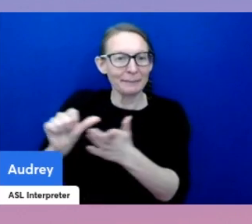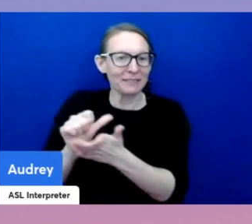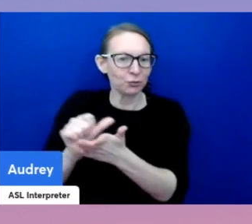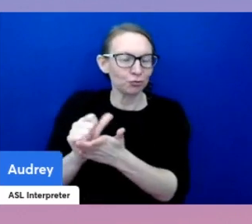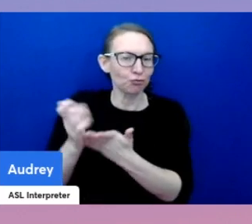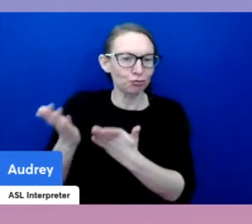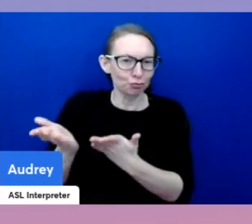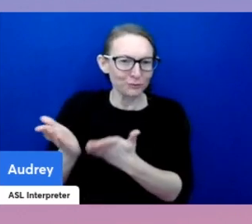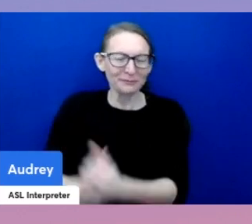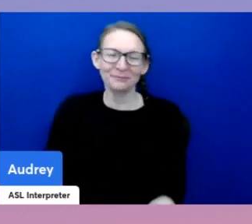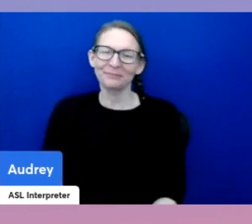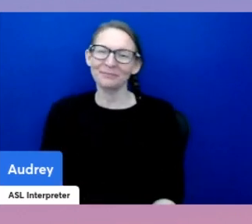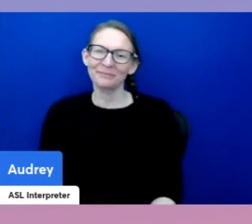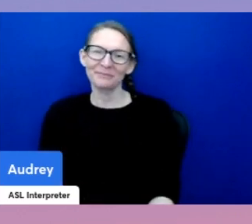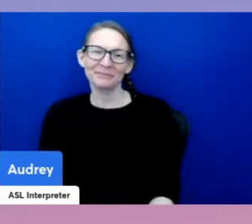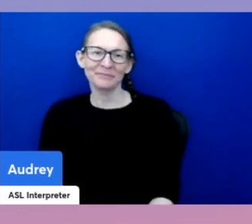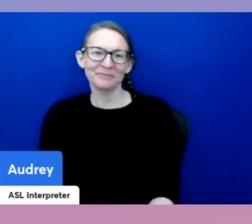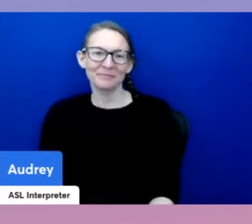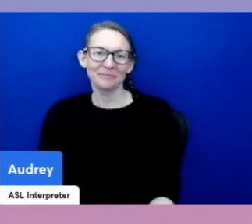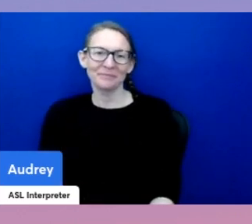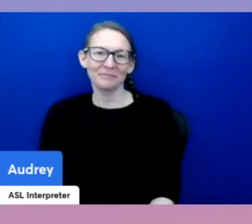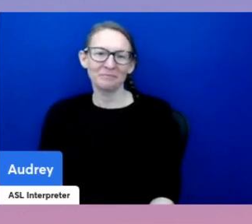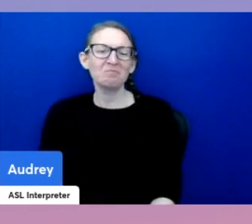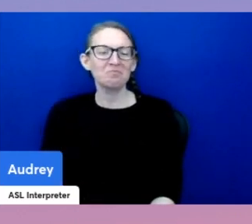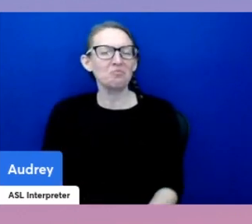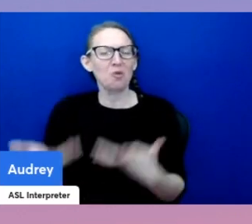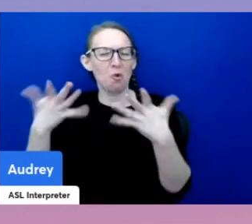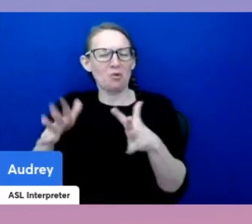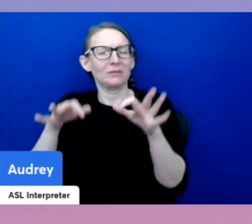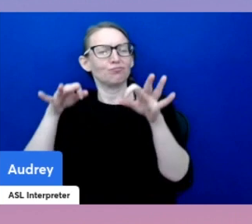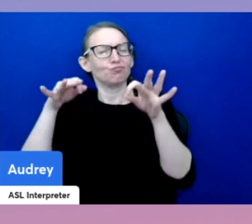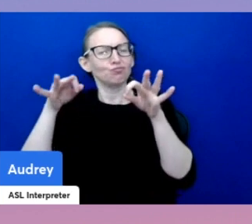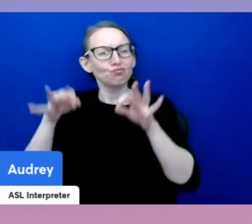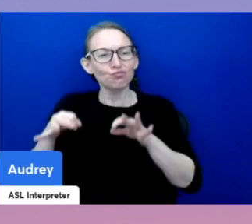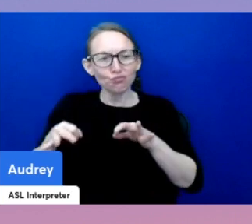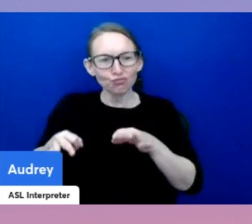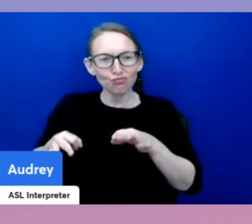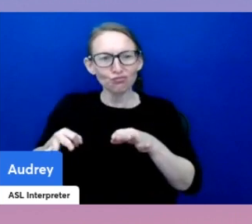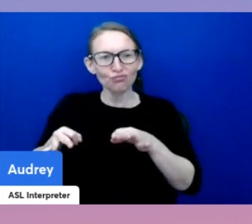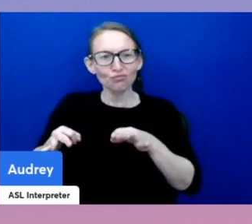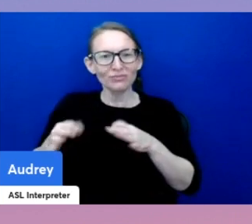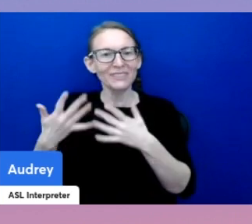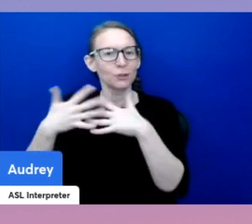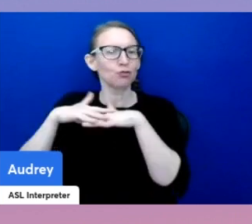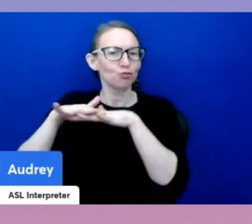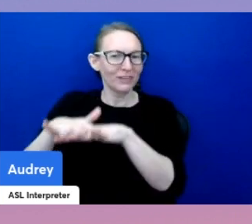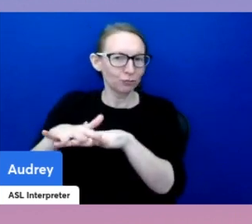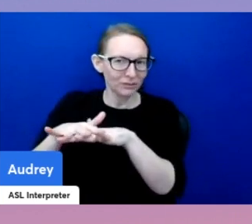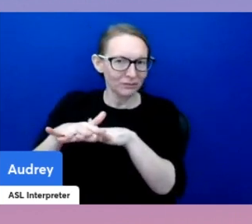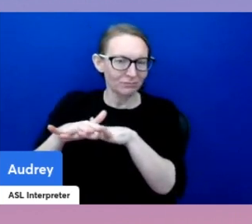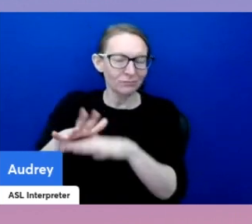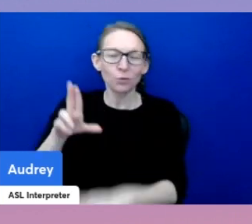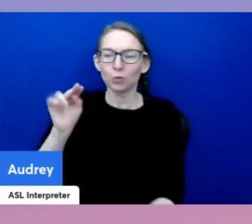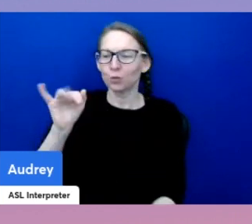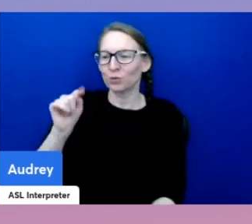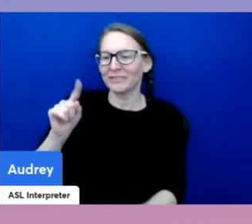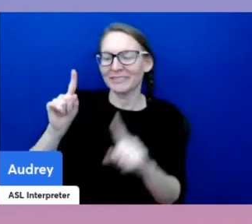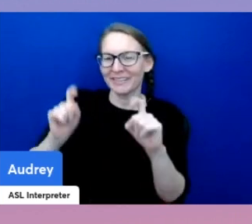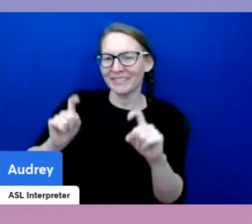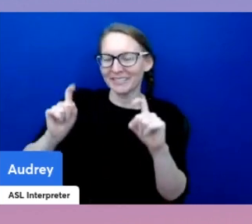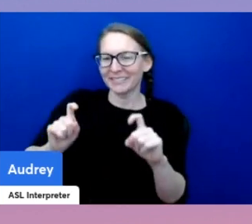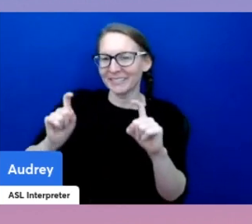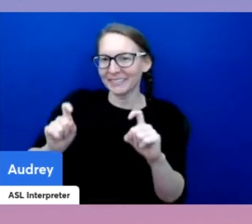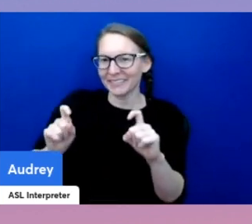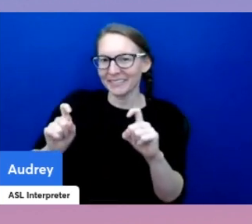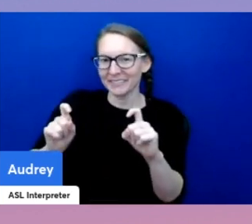So they already explained about integration and unit testing,